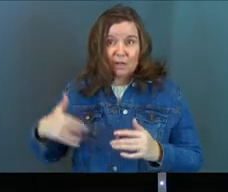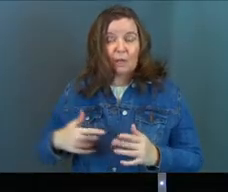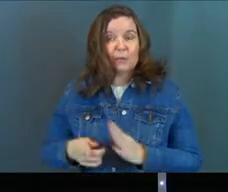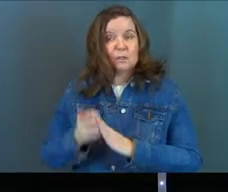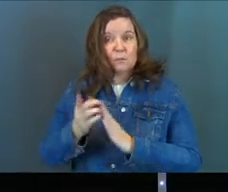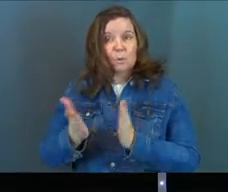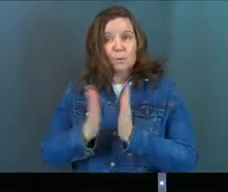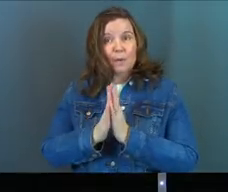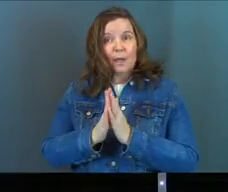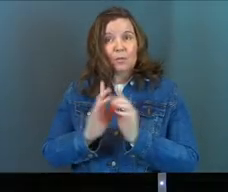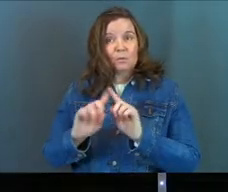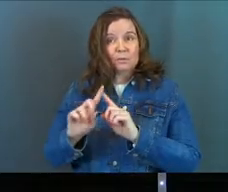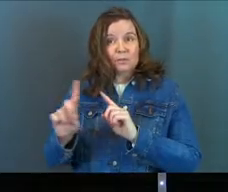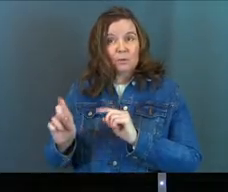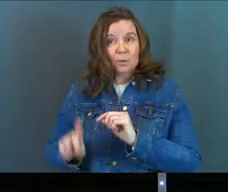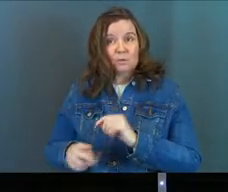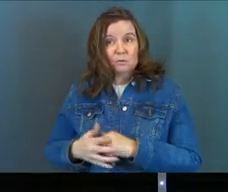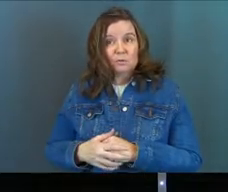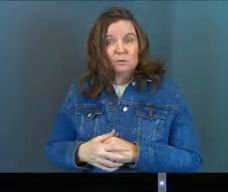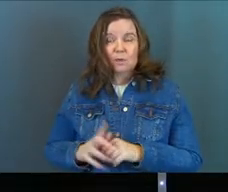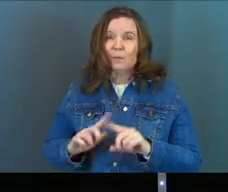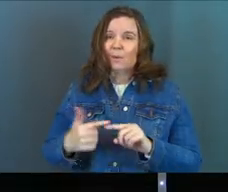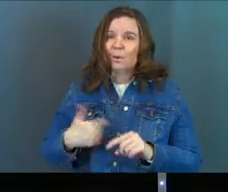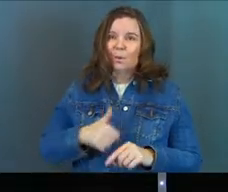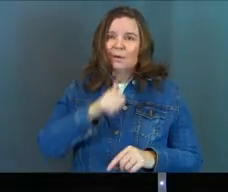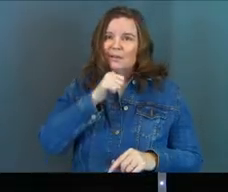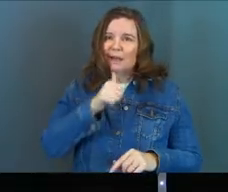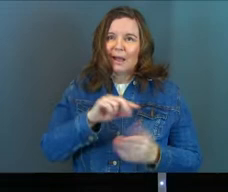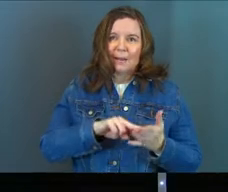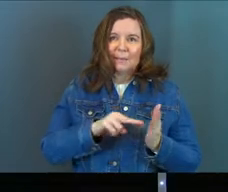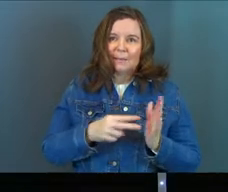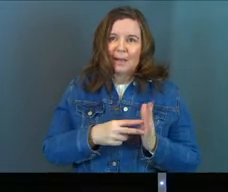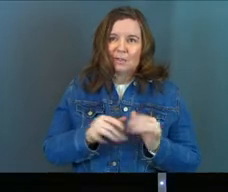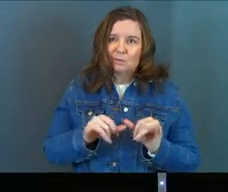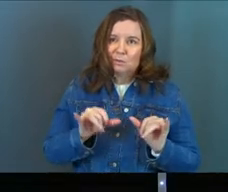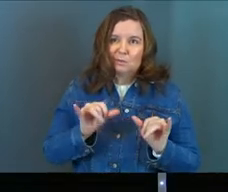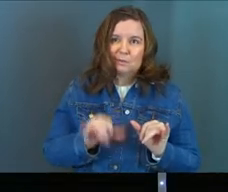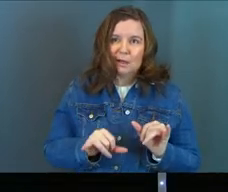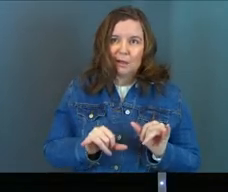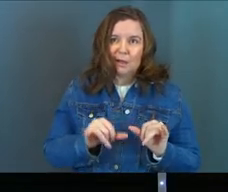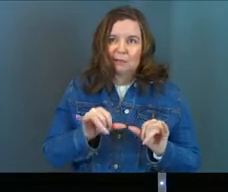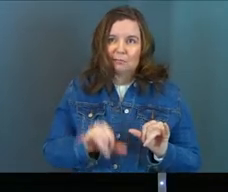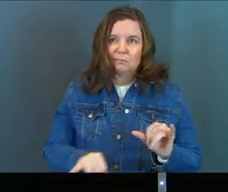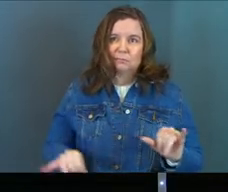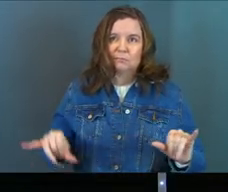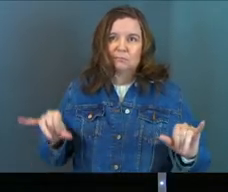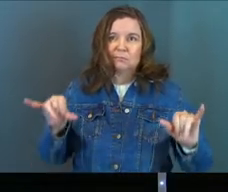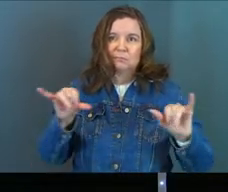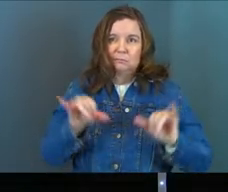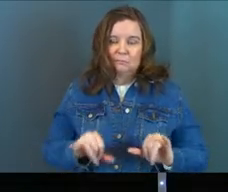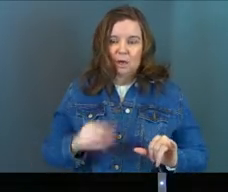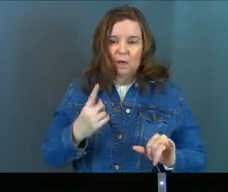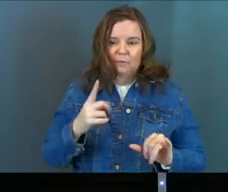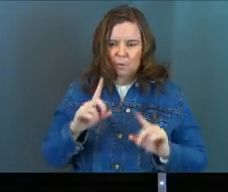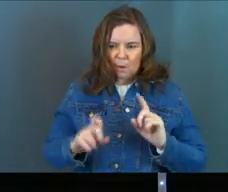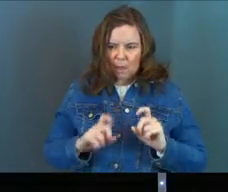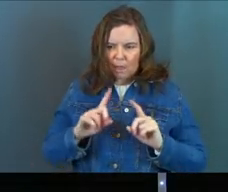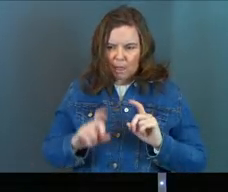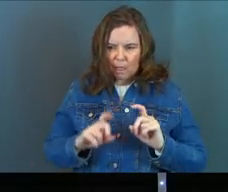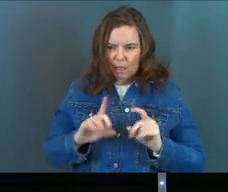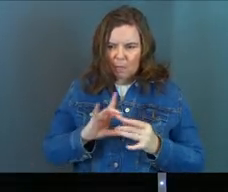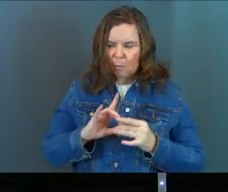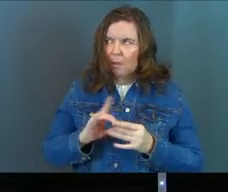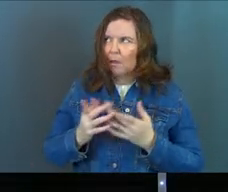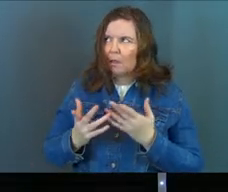a moment to ask those questions. But we're not meant to stay in a place of constantly questioning our relationship